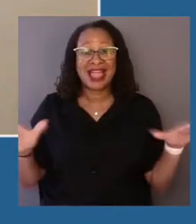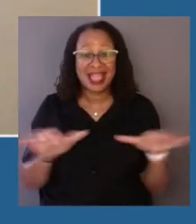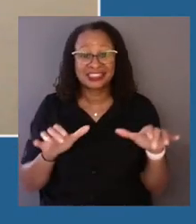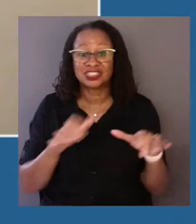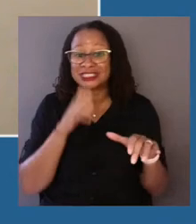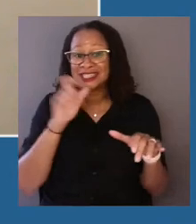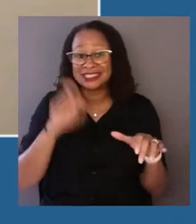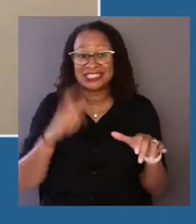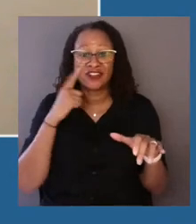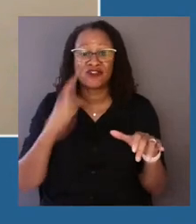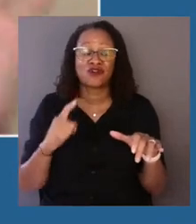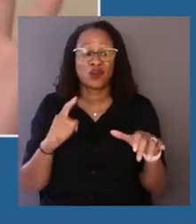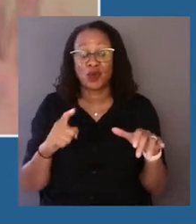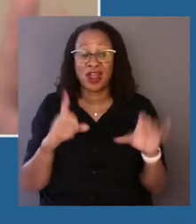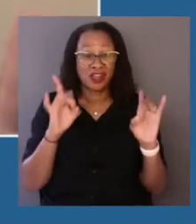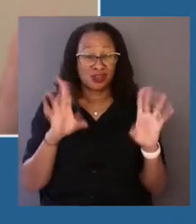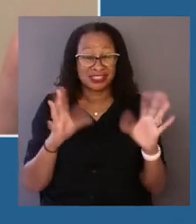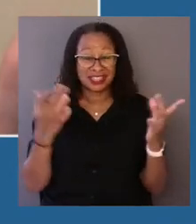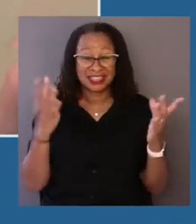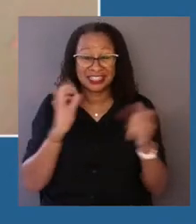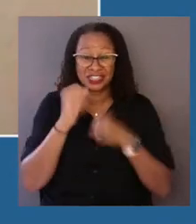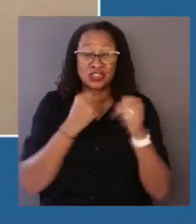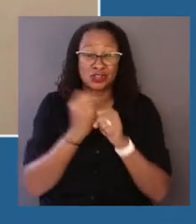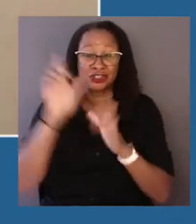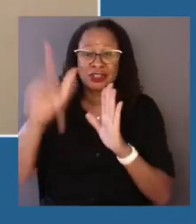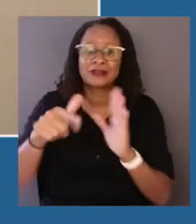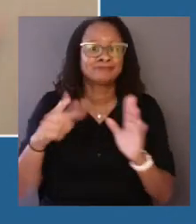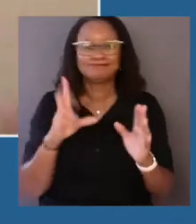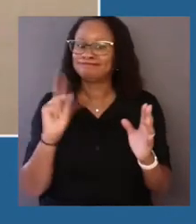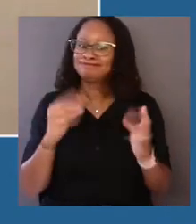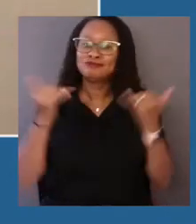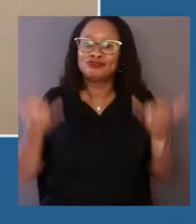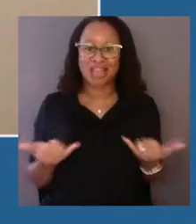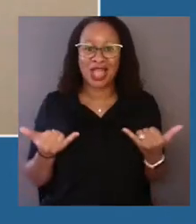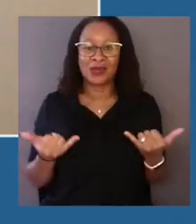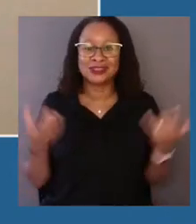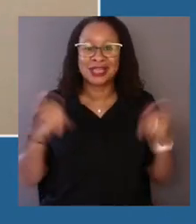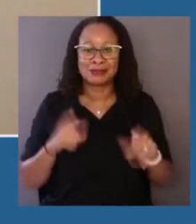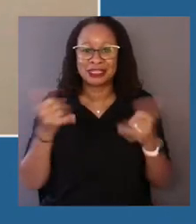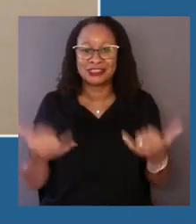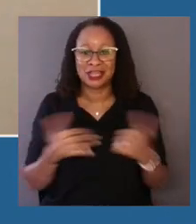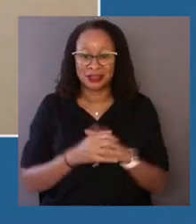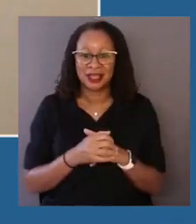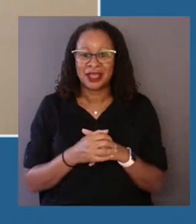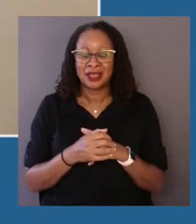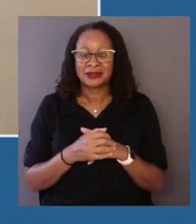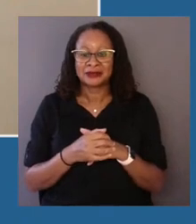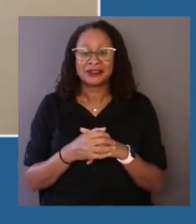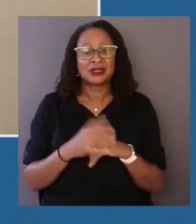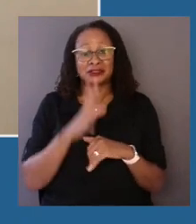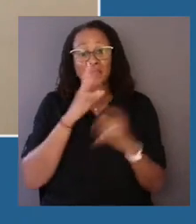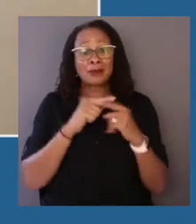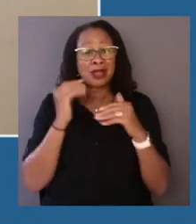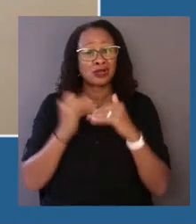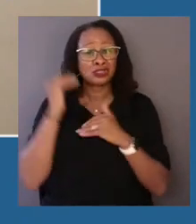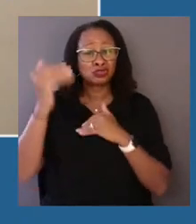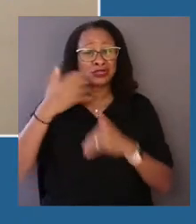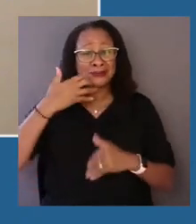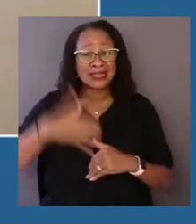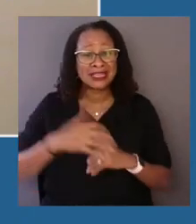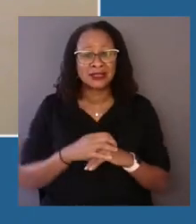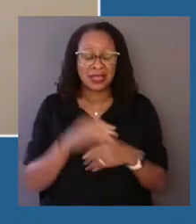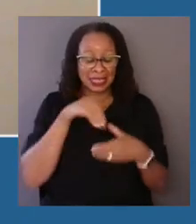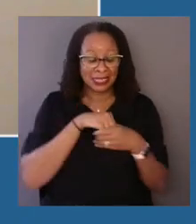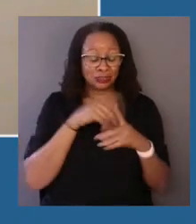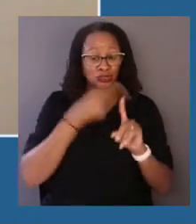that's years into the future. We're here. Right? And take extreme heat, for example. So indoor temperatures can be up